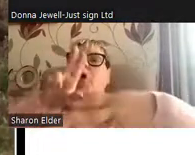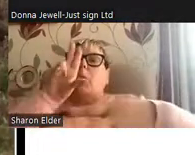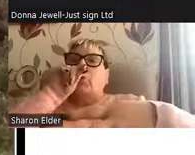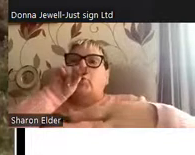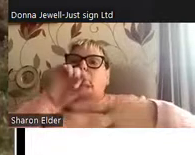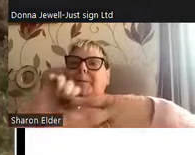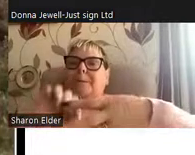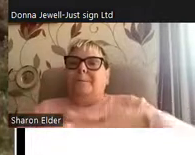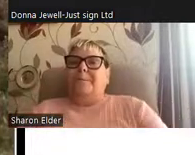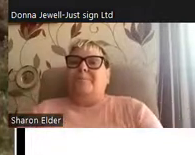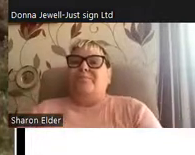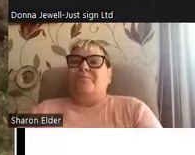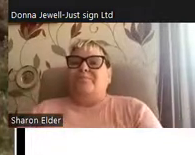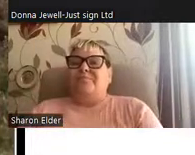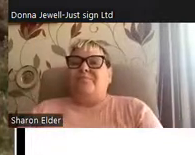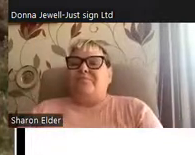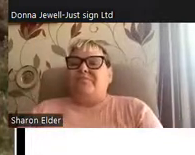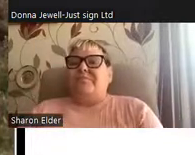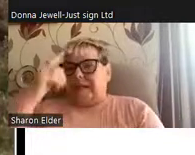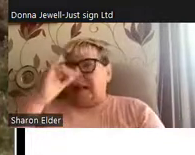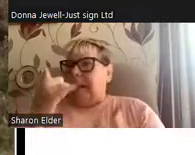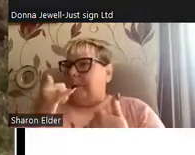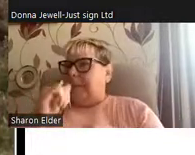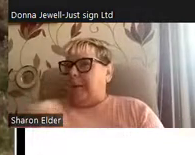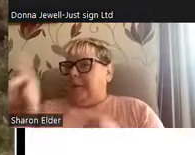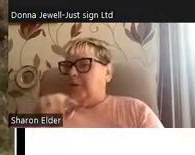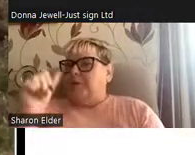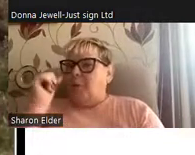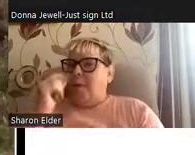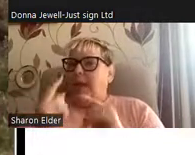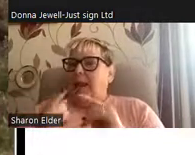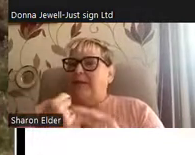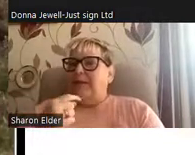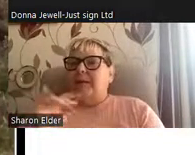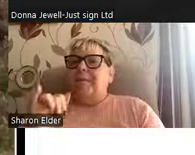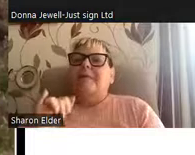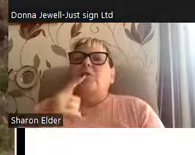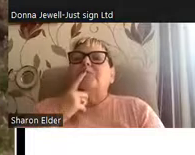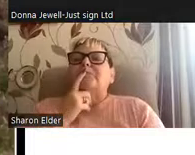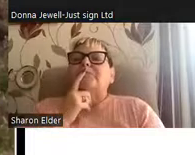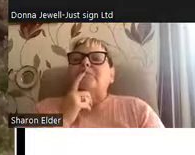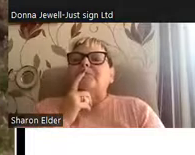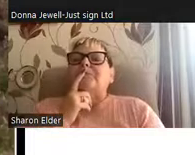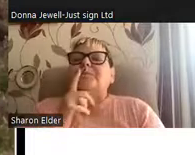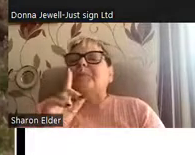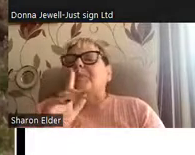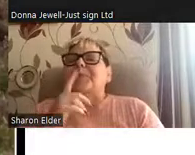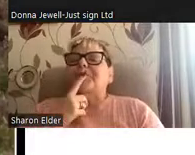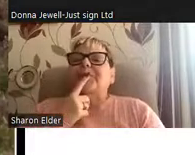Oh, I think maybe people know the answer to this. I can, maybe not. Maybe that's the wrong answer.